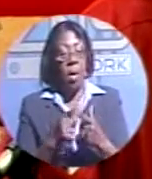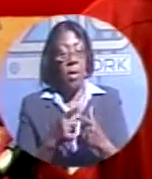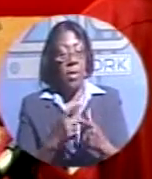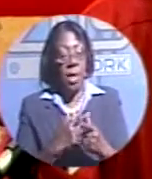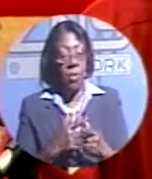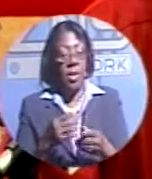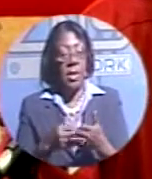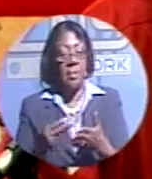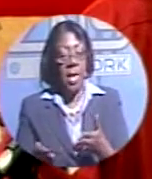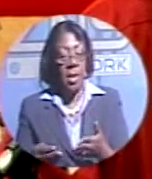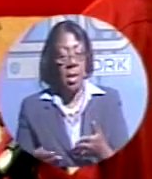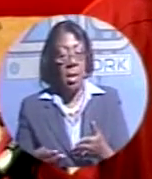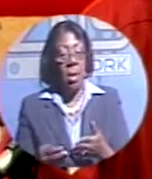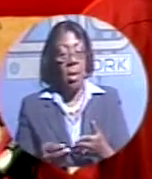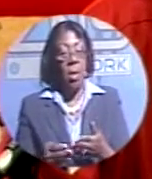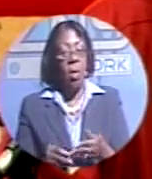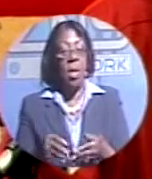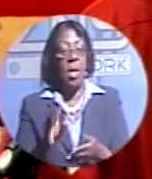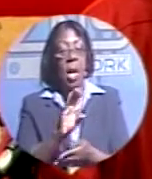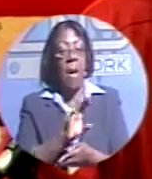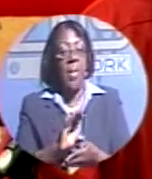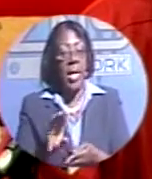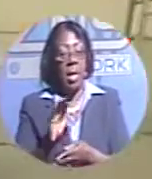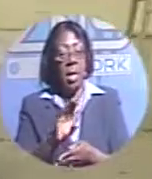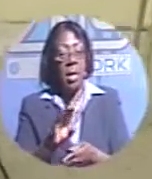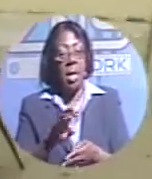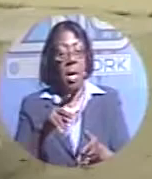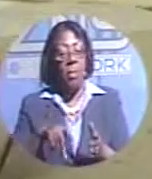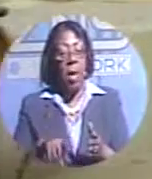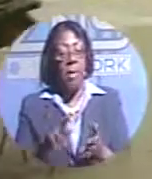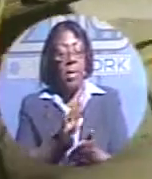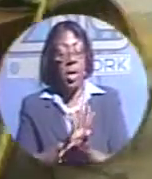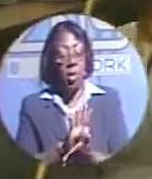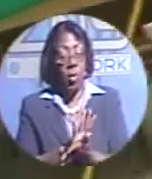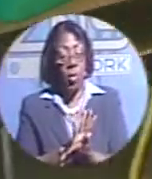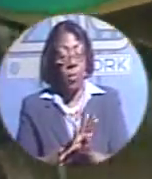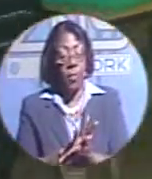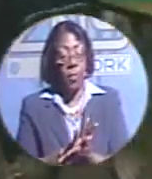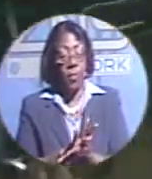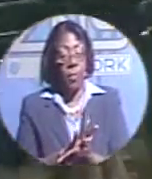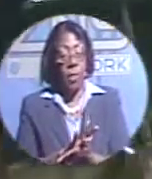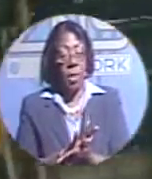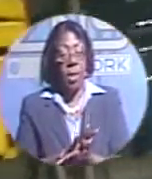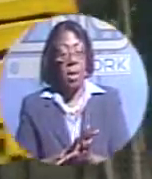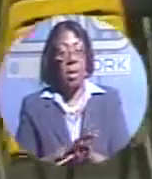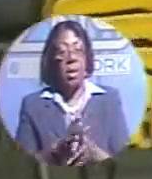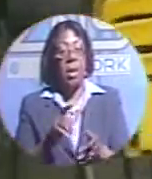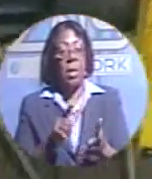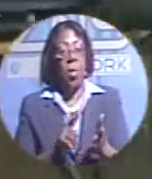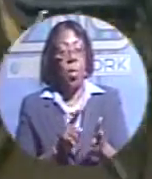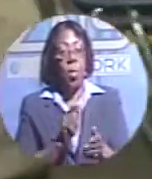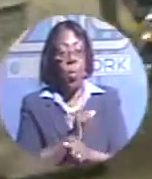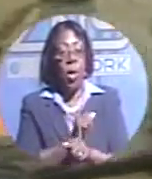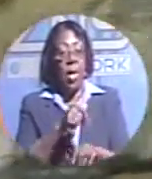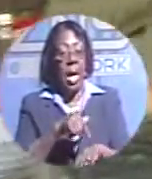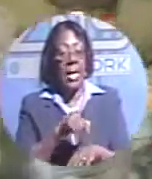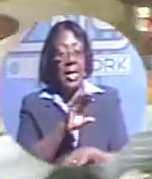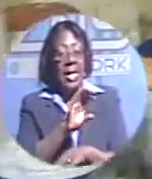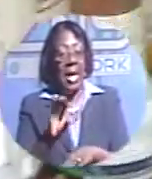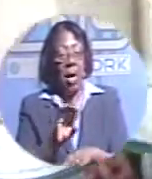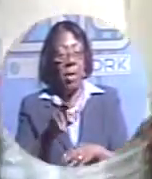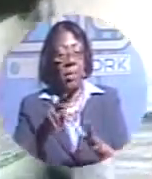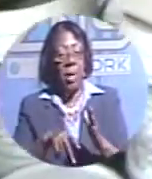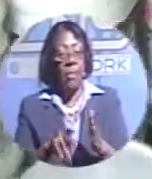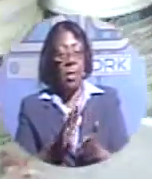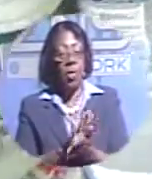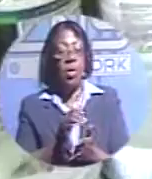the Carmichael Primary School and the Garvin Tynes Primary School. Despite this, the work at the Claridge Primary School was not